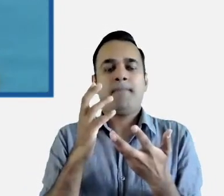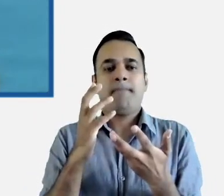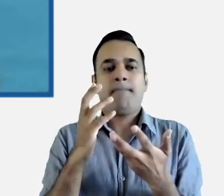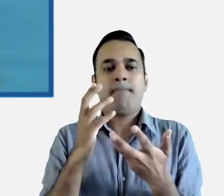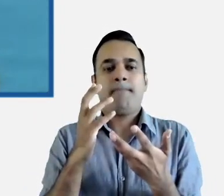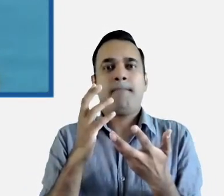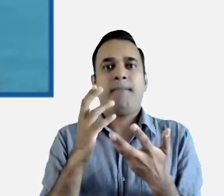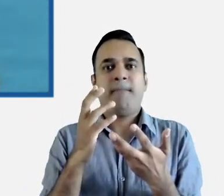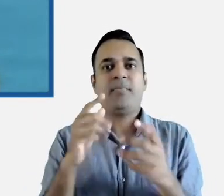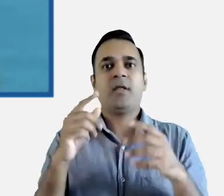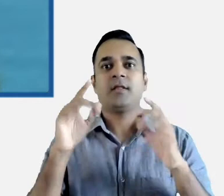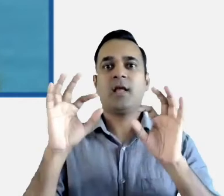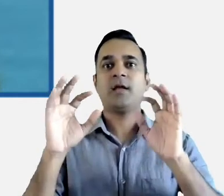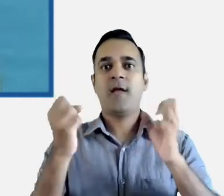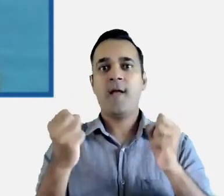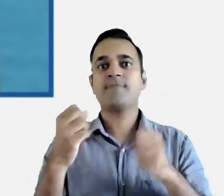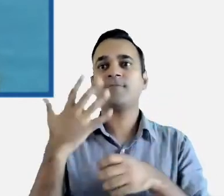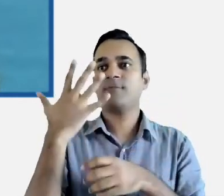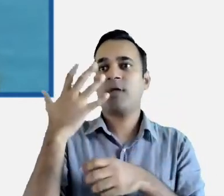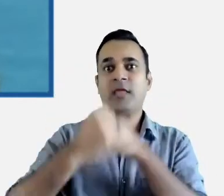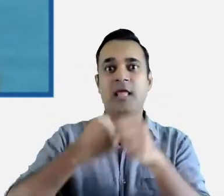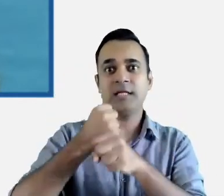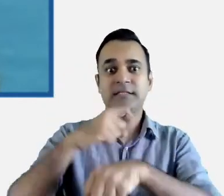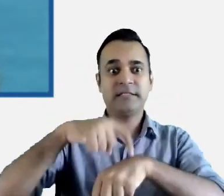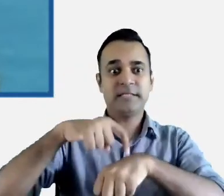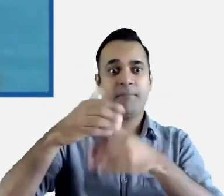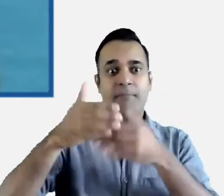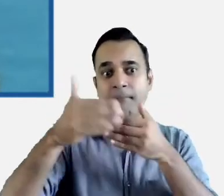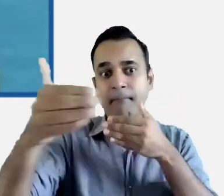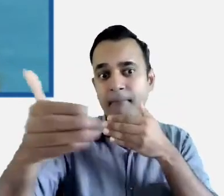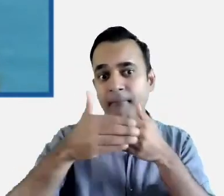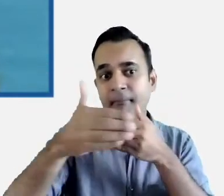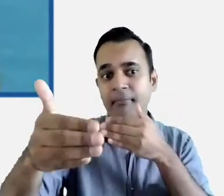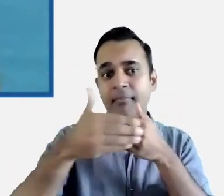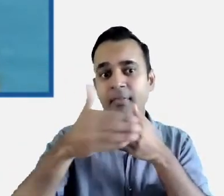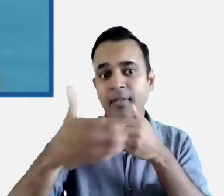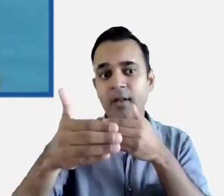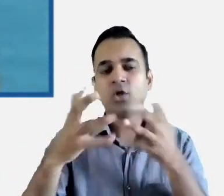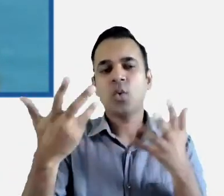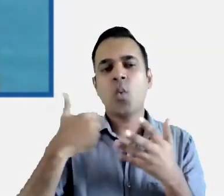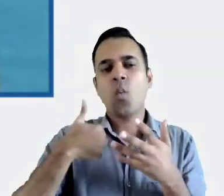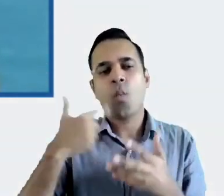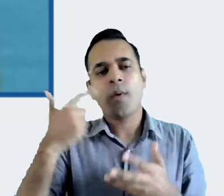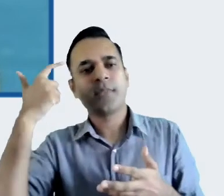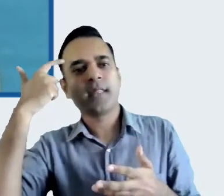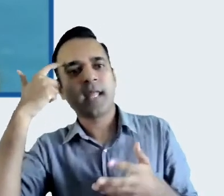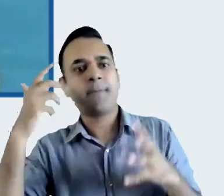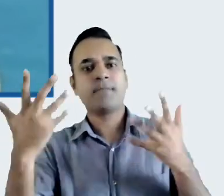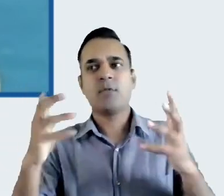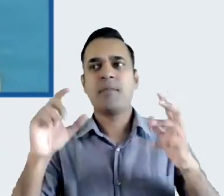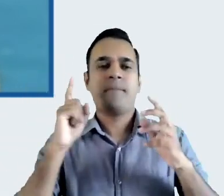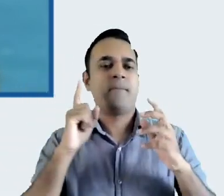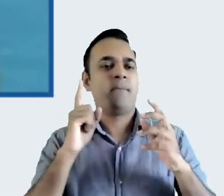must, I think, take action sooner than later. So I think the challenges will be how quickly